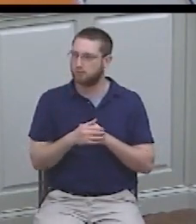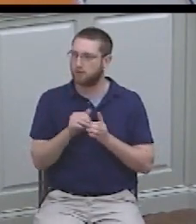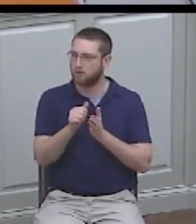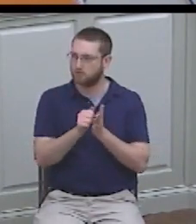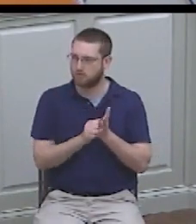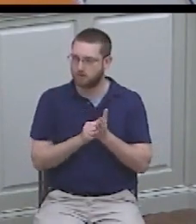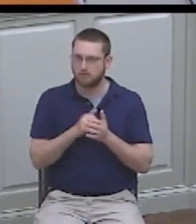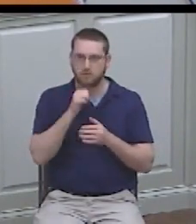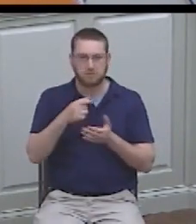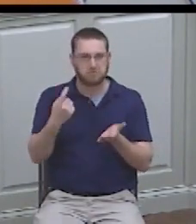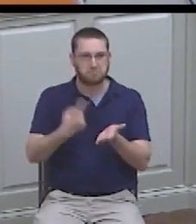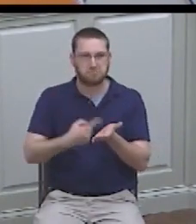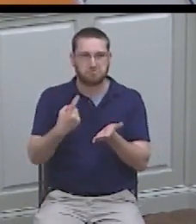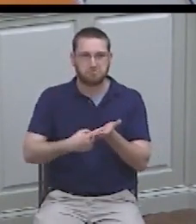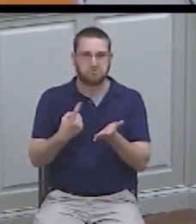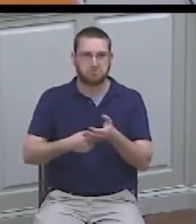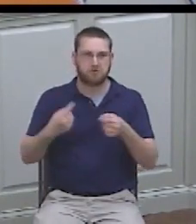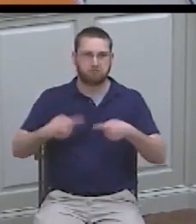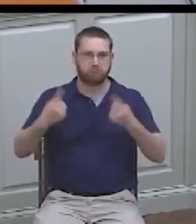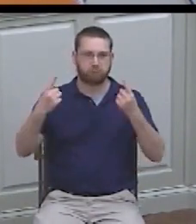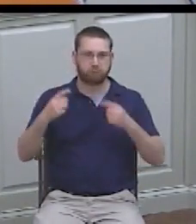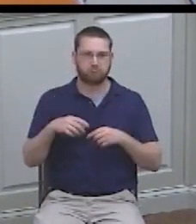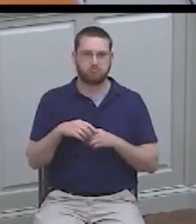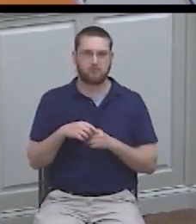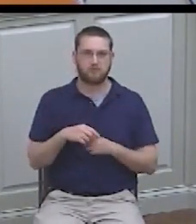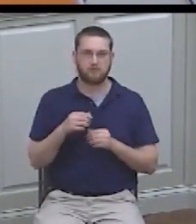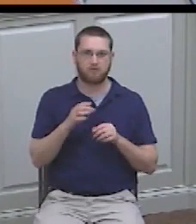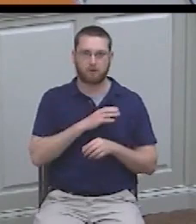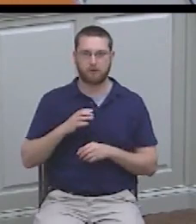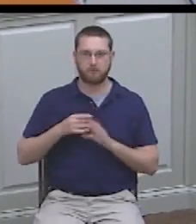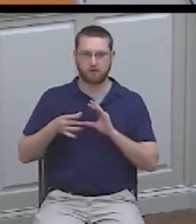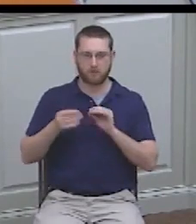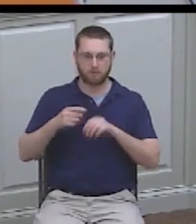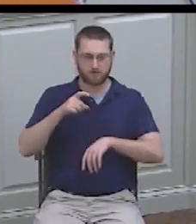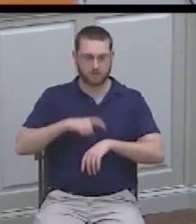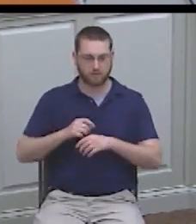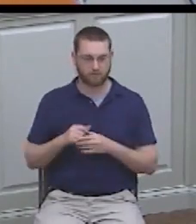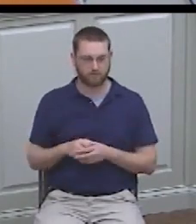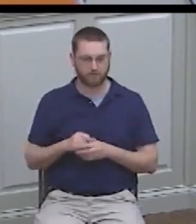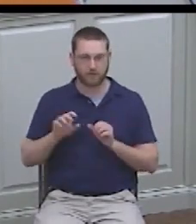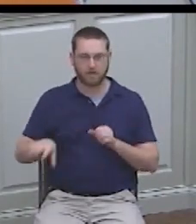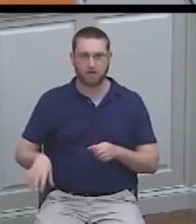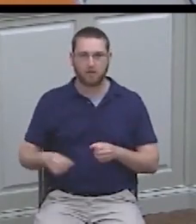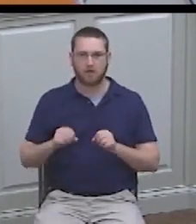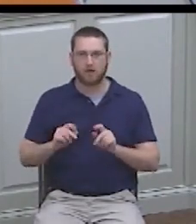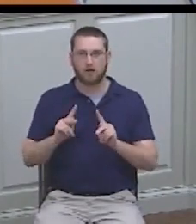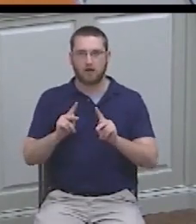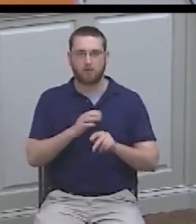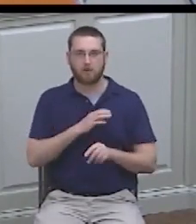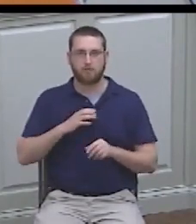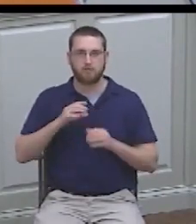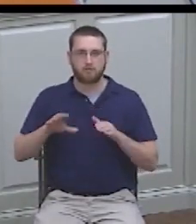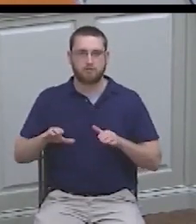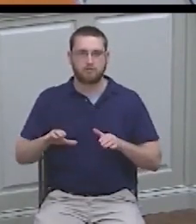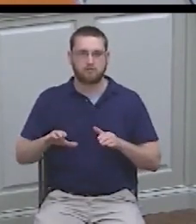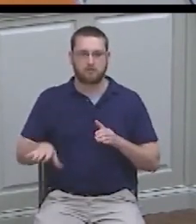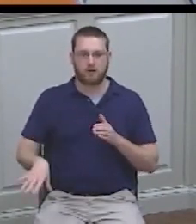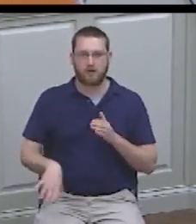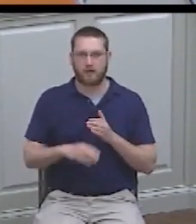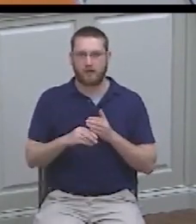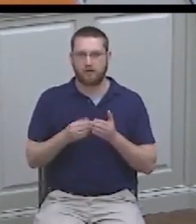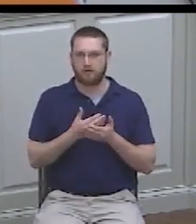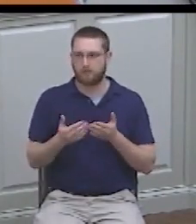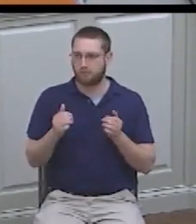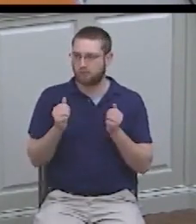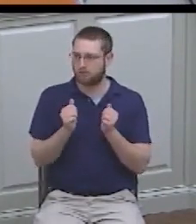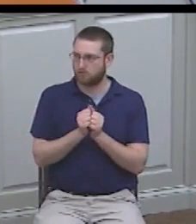time of debate and discussion. Allow commissioners to add pressing issues to the agenda by conversing with the city